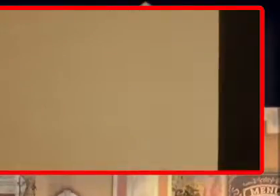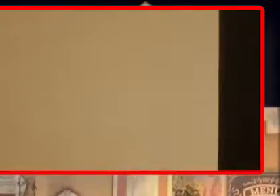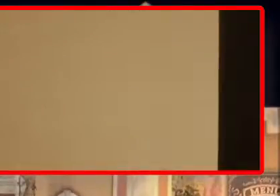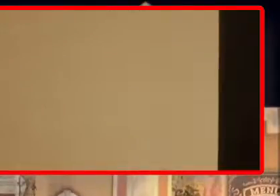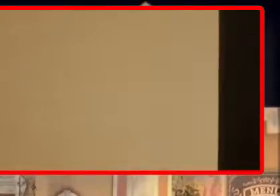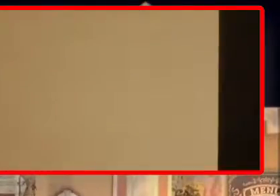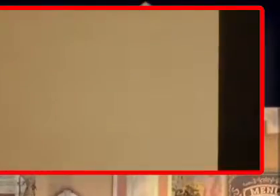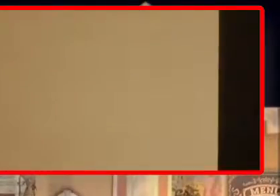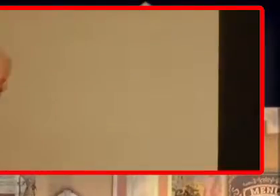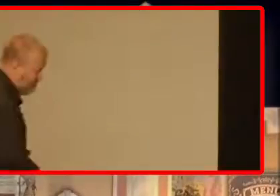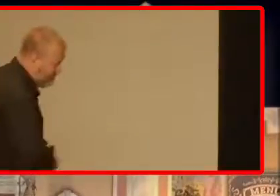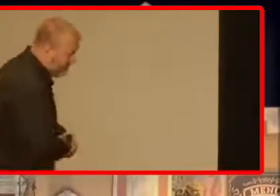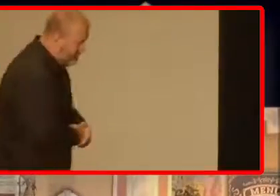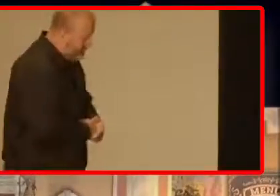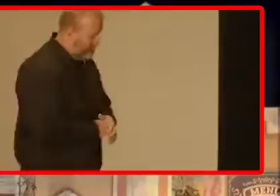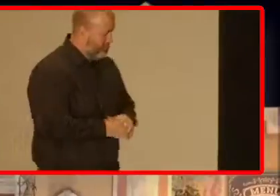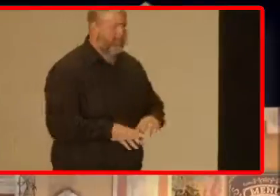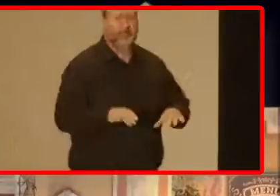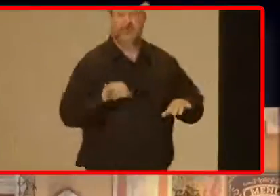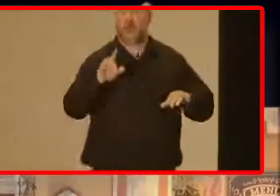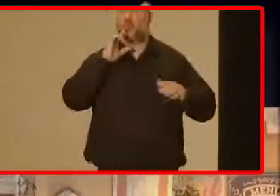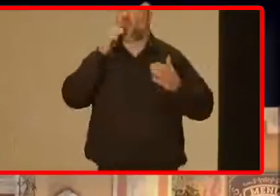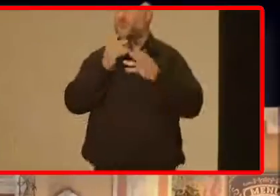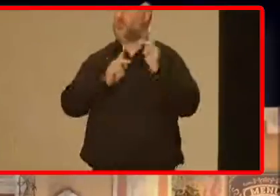That's a lot of new people that just...